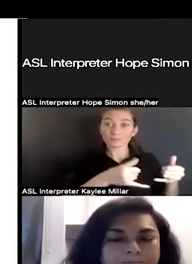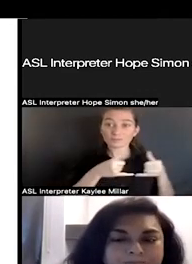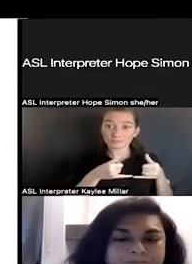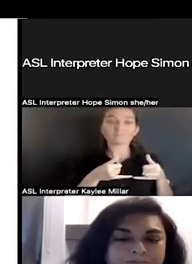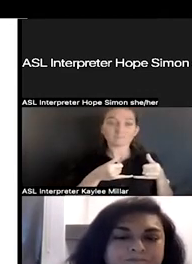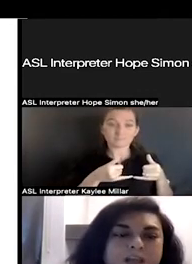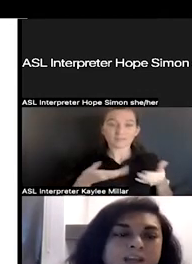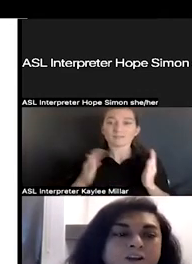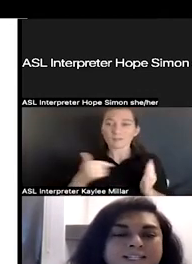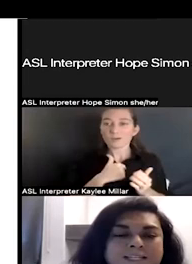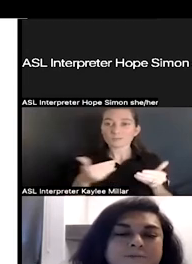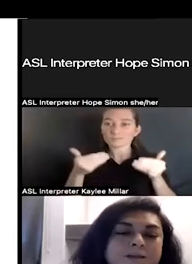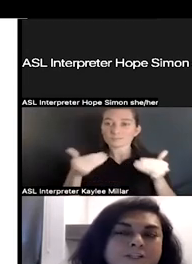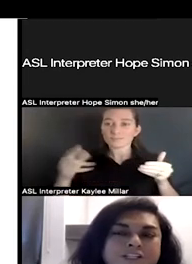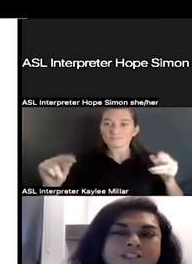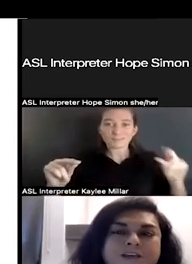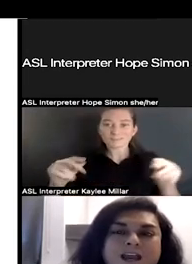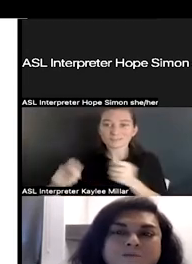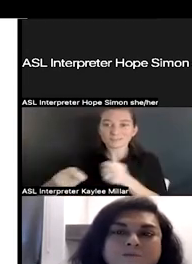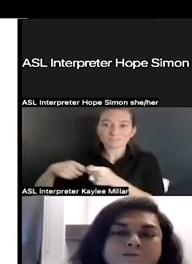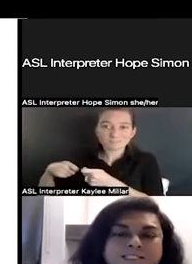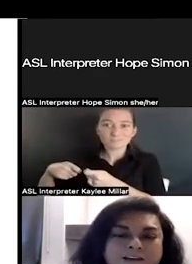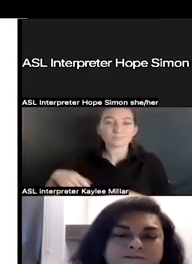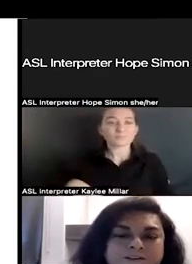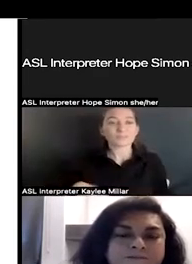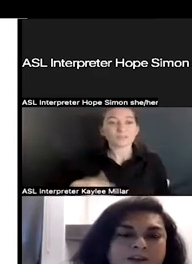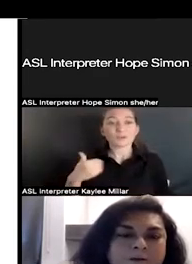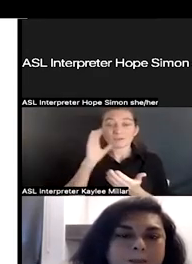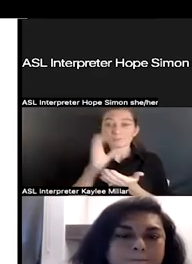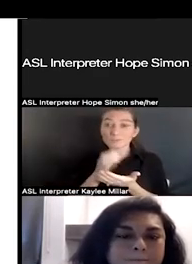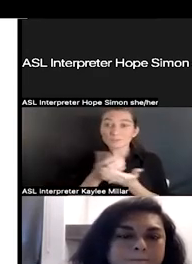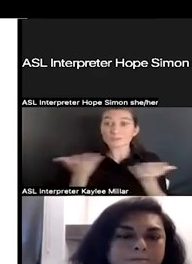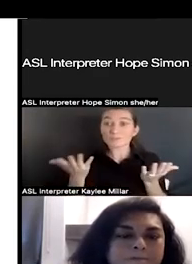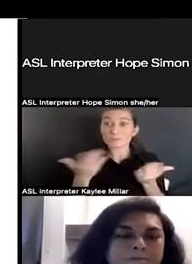America. Here you can see some images of the items we received.